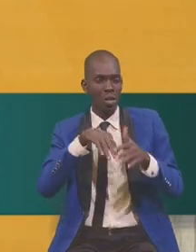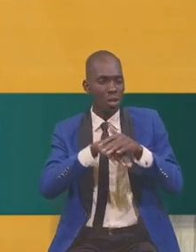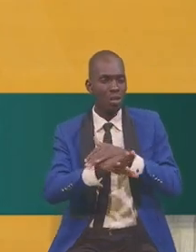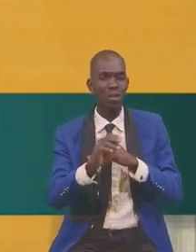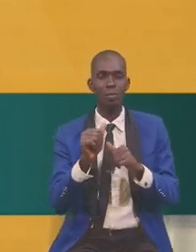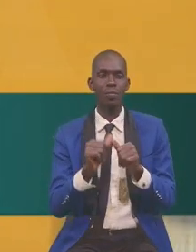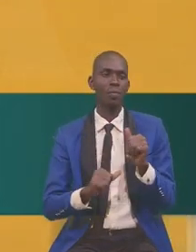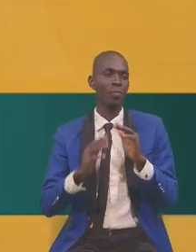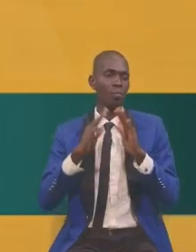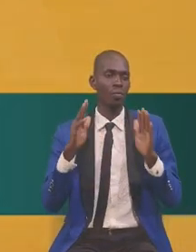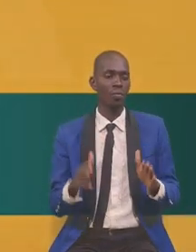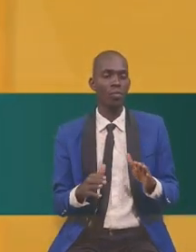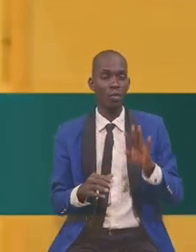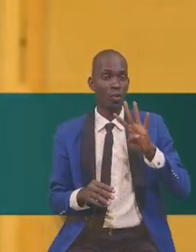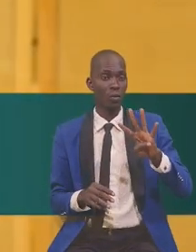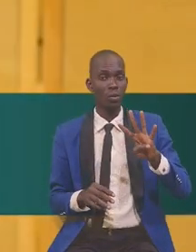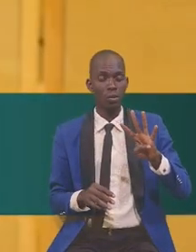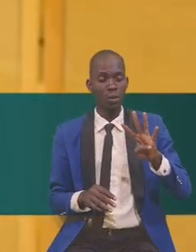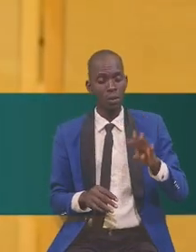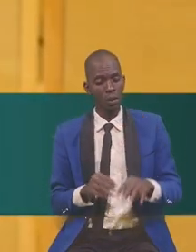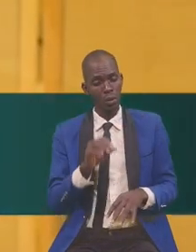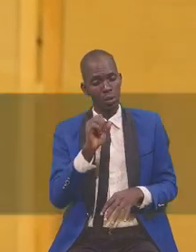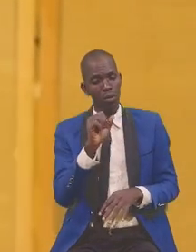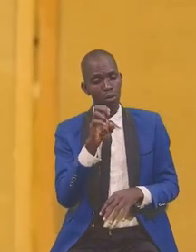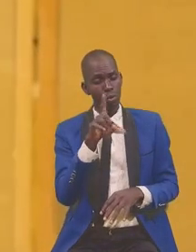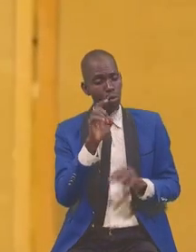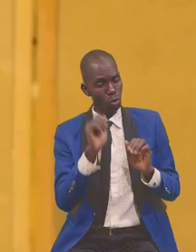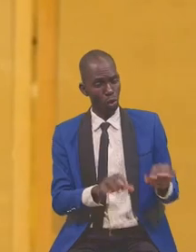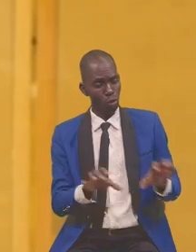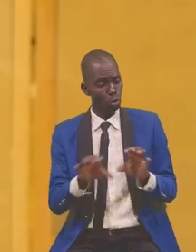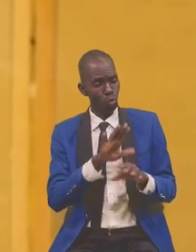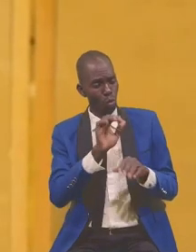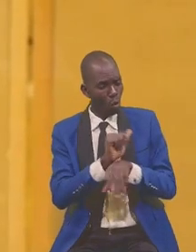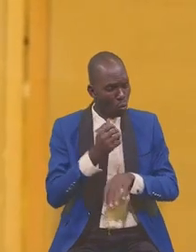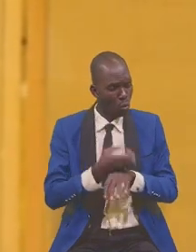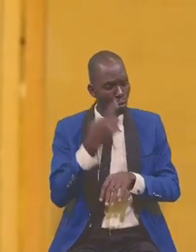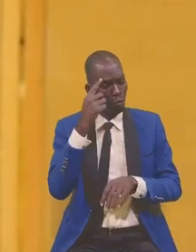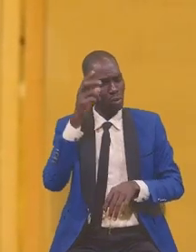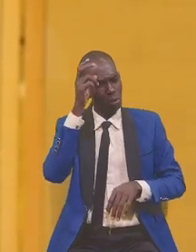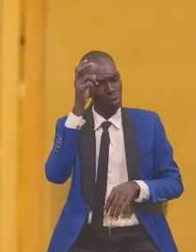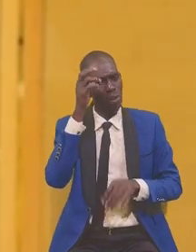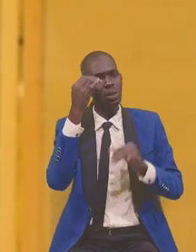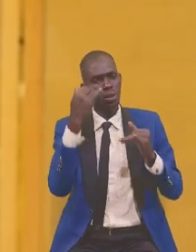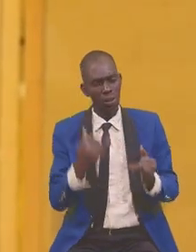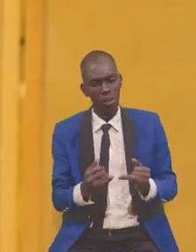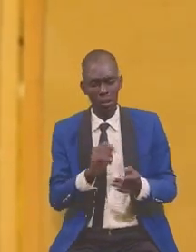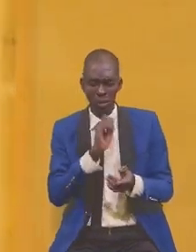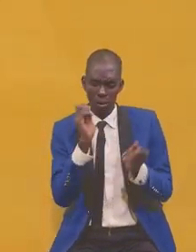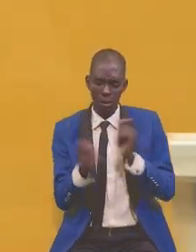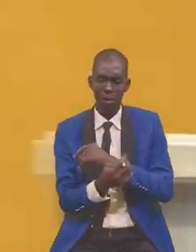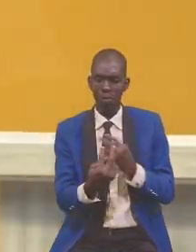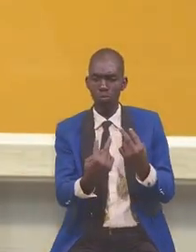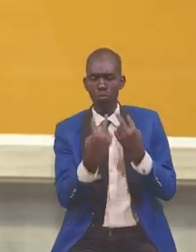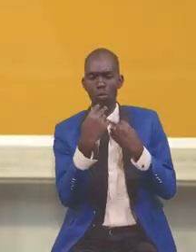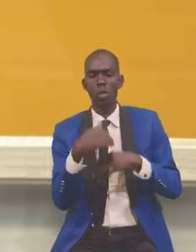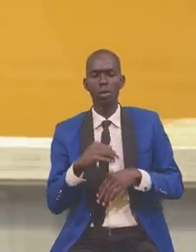4. Saul, you can do that for Satan. Turn around and watch us and see what we can do for the